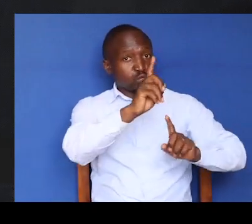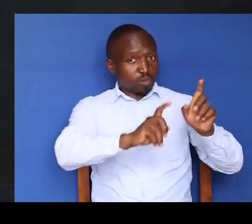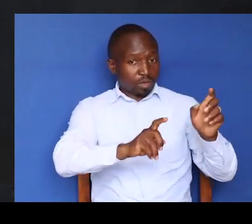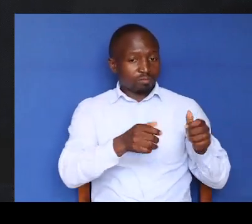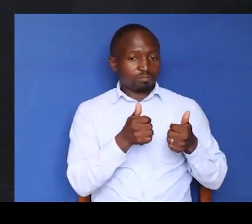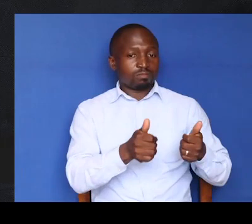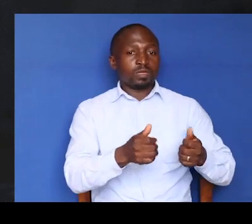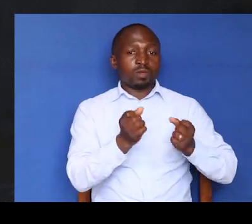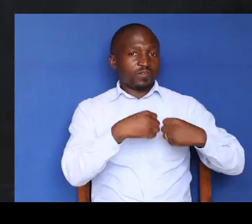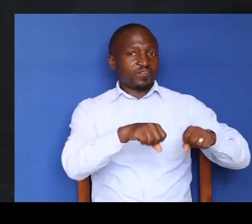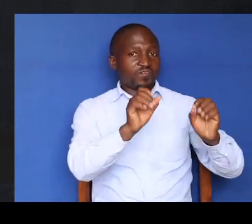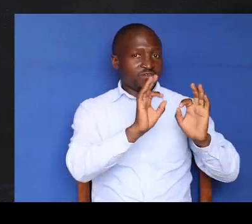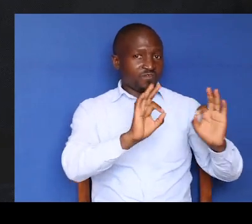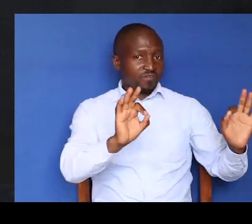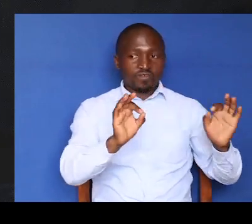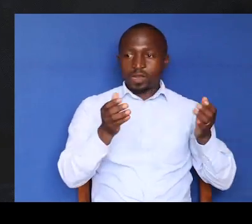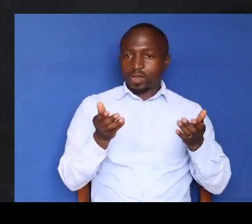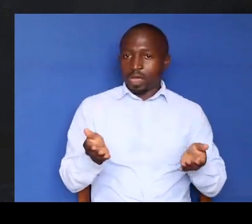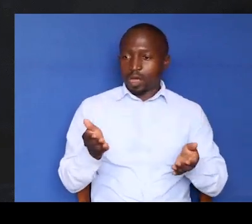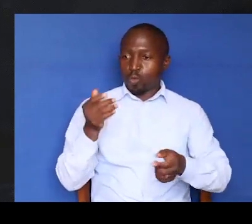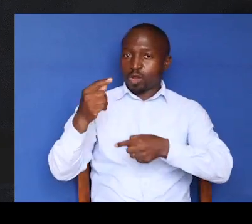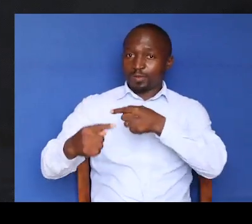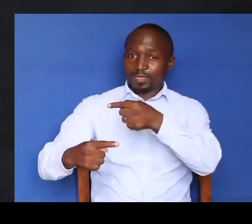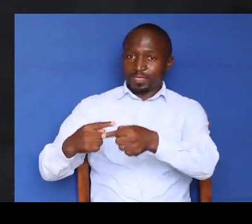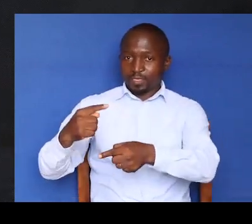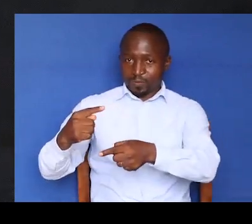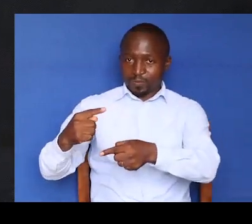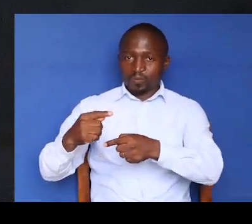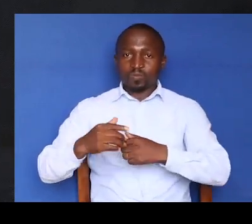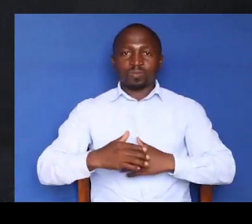been well done. So today, we are going to continue